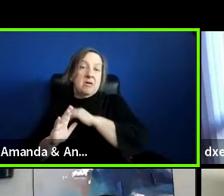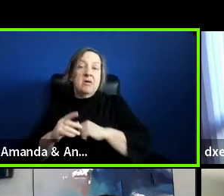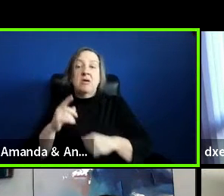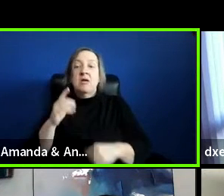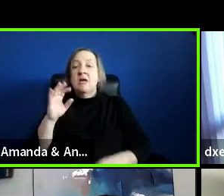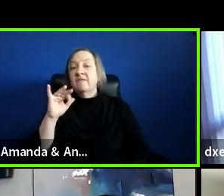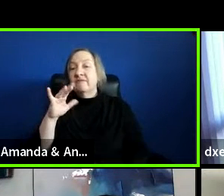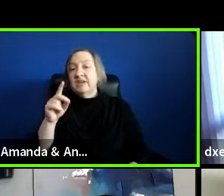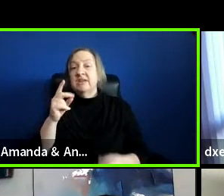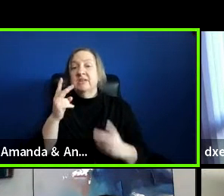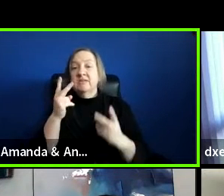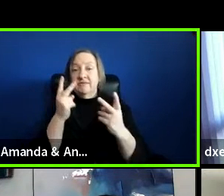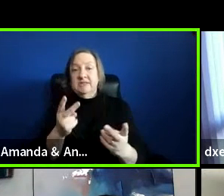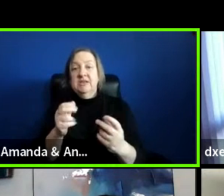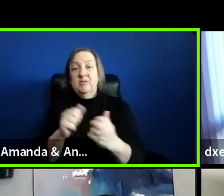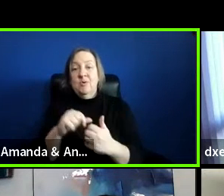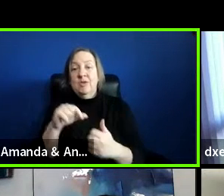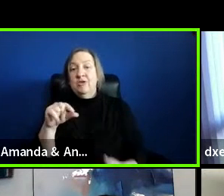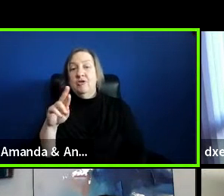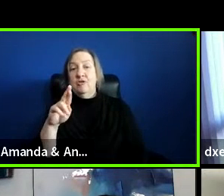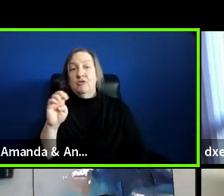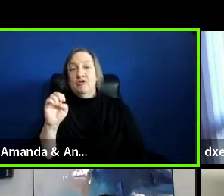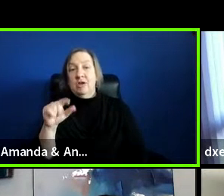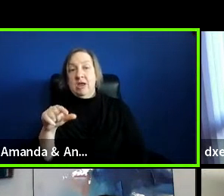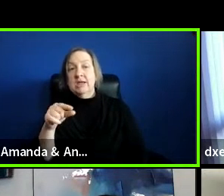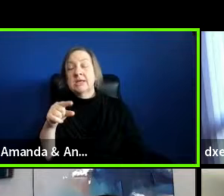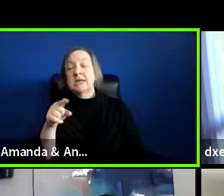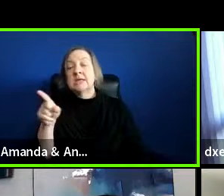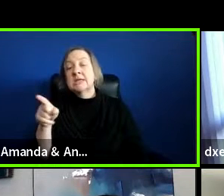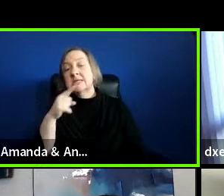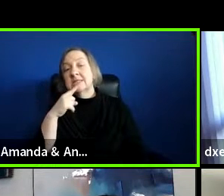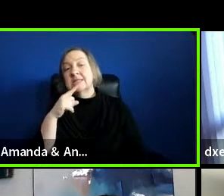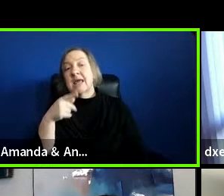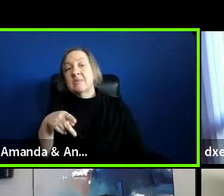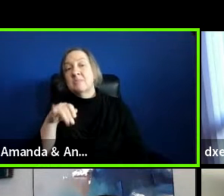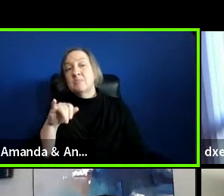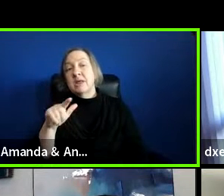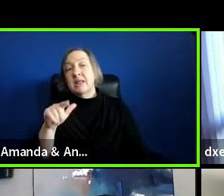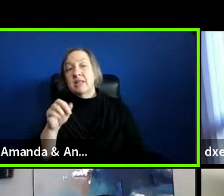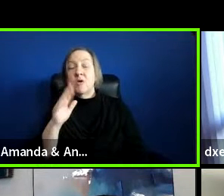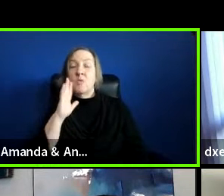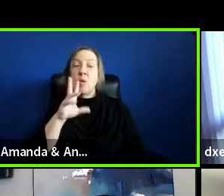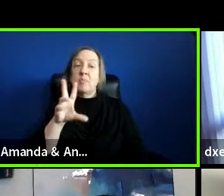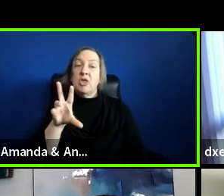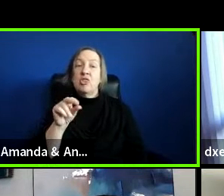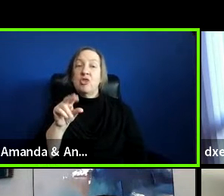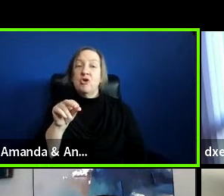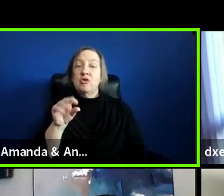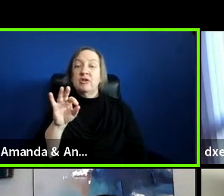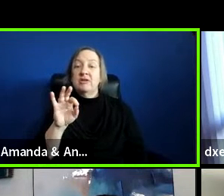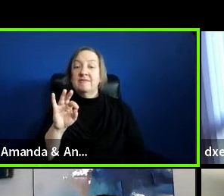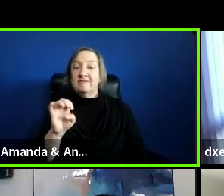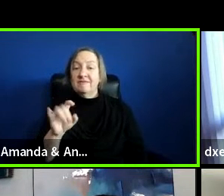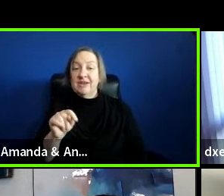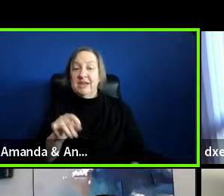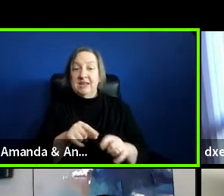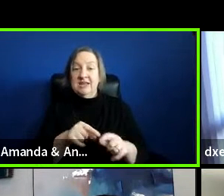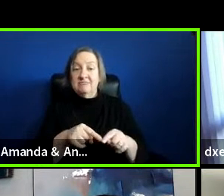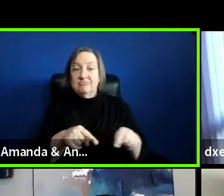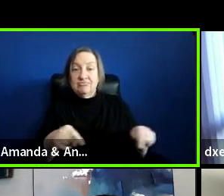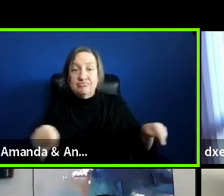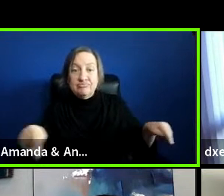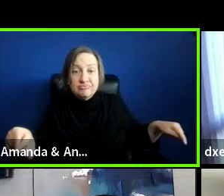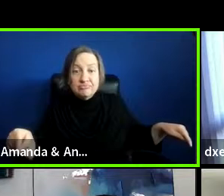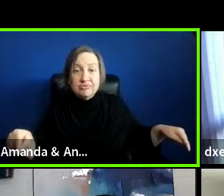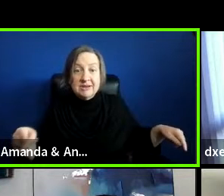visit with Greg, and he said those pillars were going to be 30 feet in diameter. Is that still something